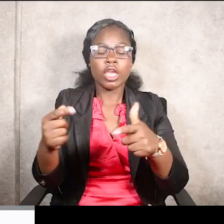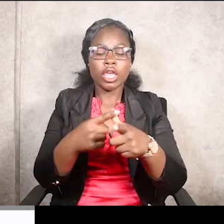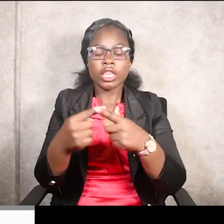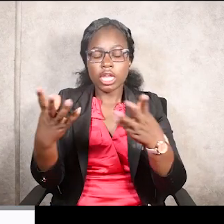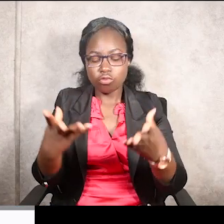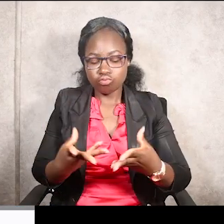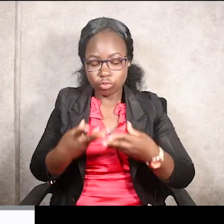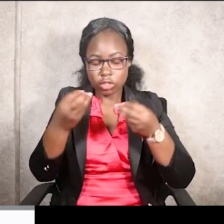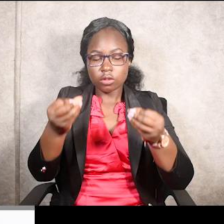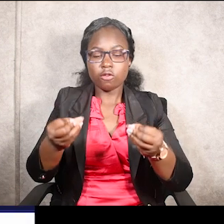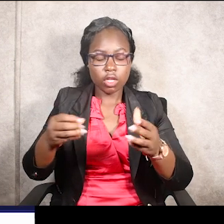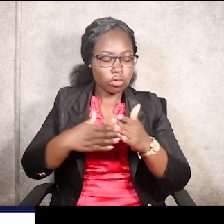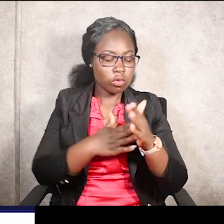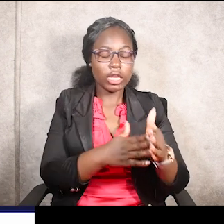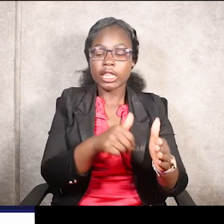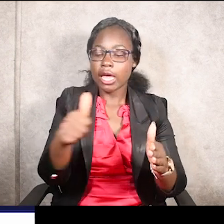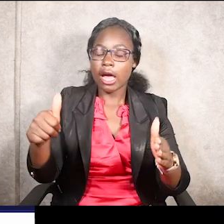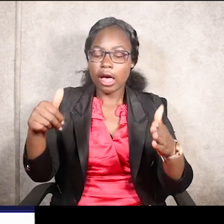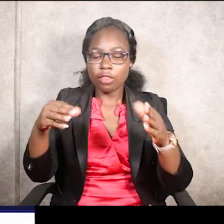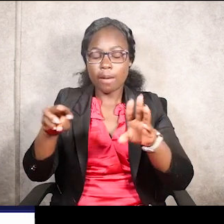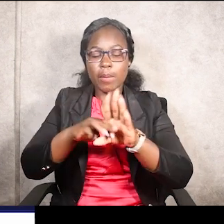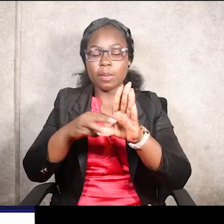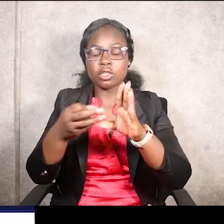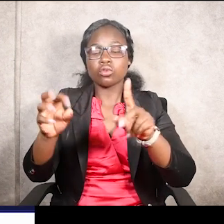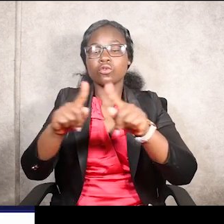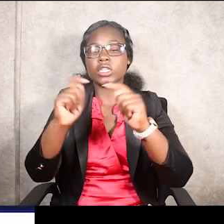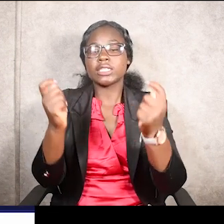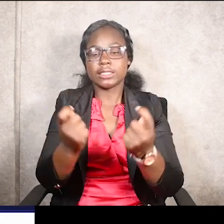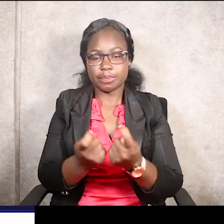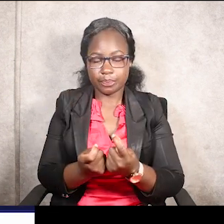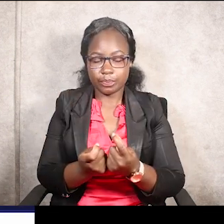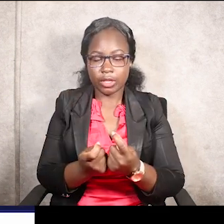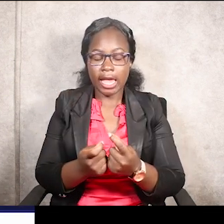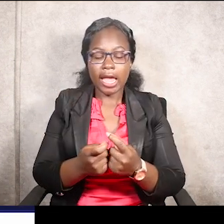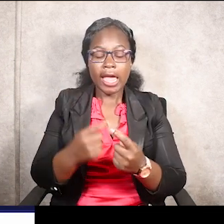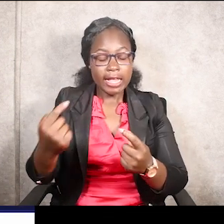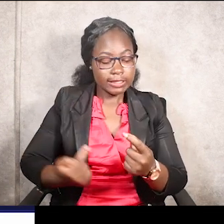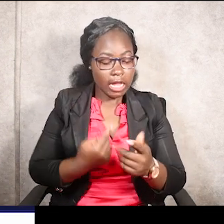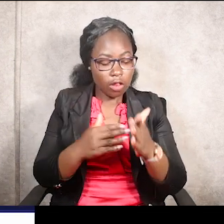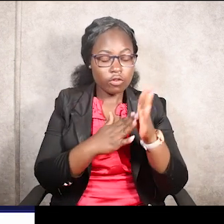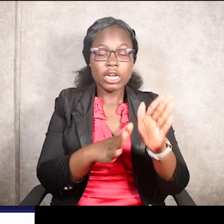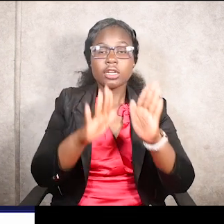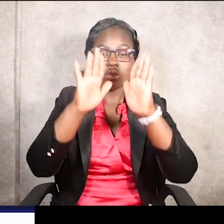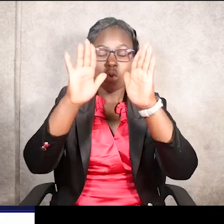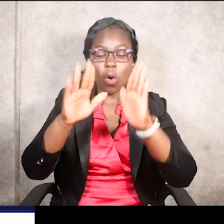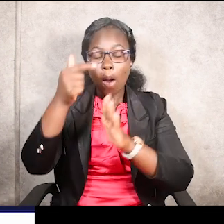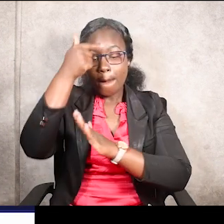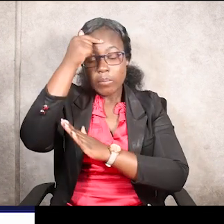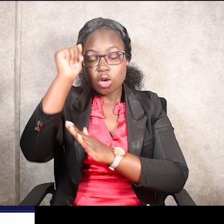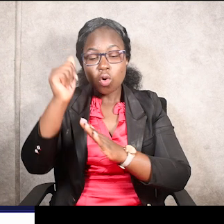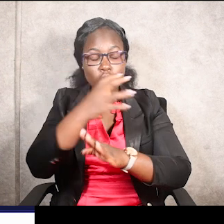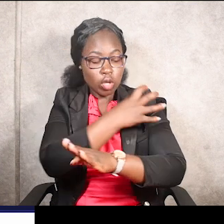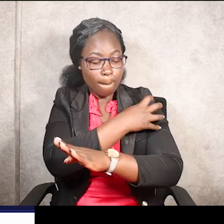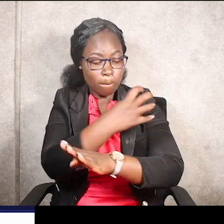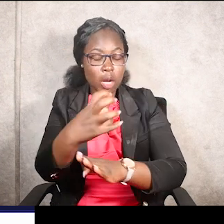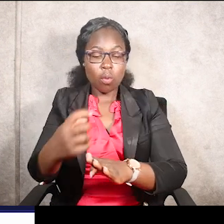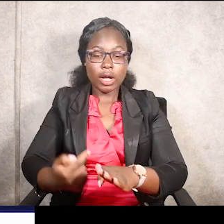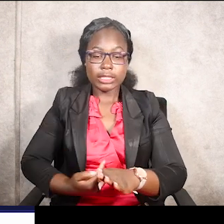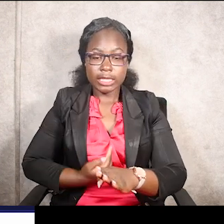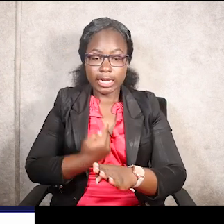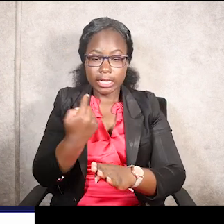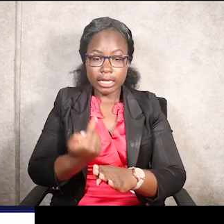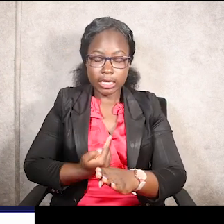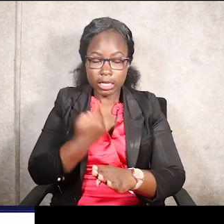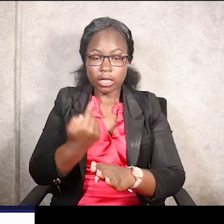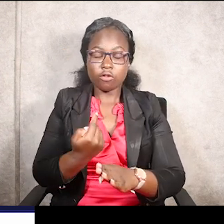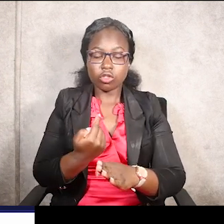easy to lead the rest of the members of the team. Self-leadership is important because it empowers individuals to make